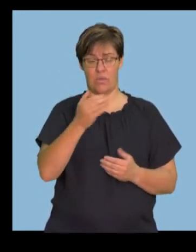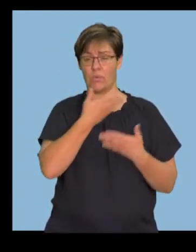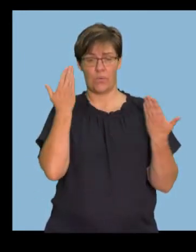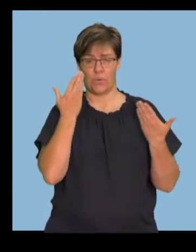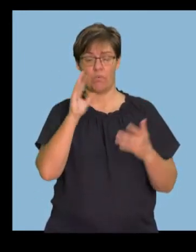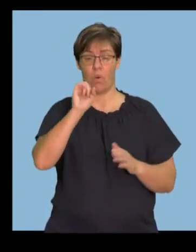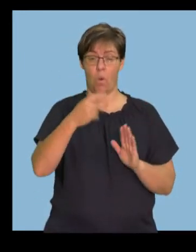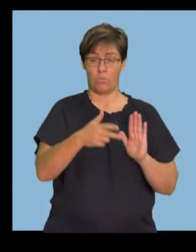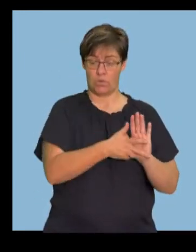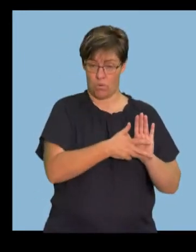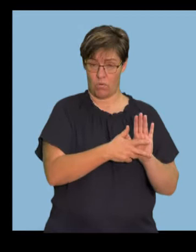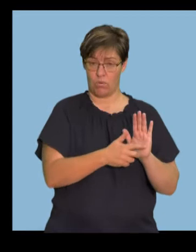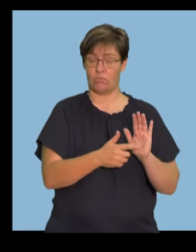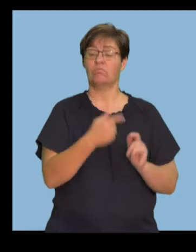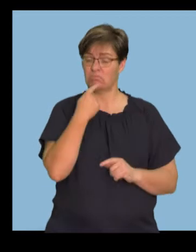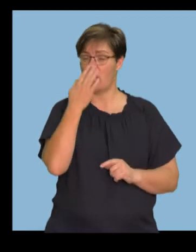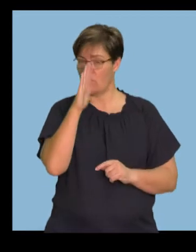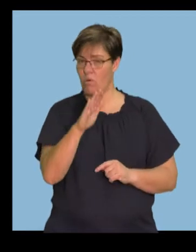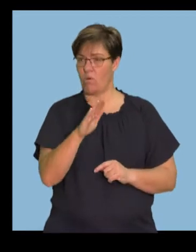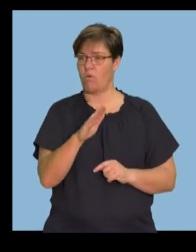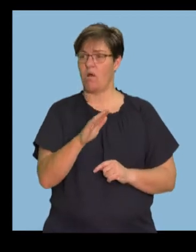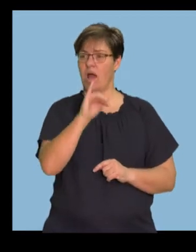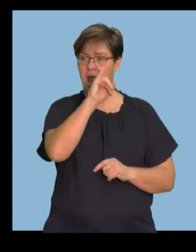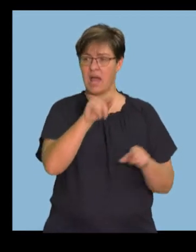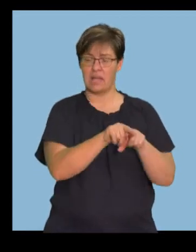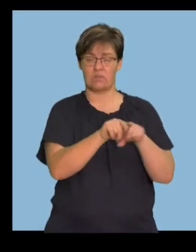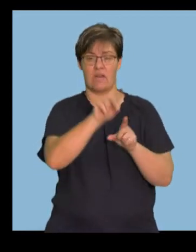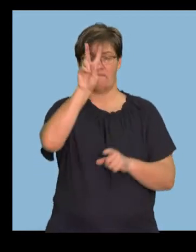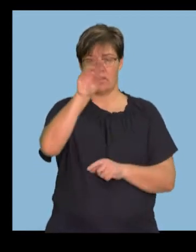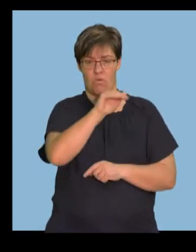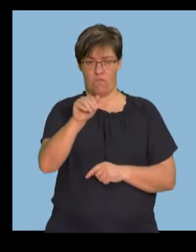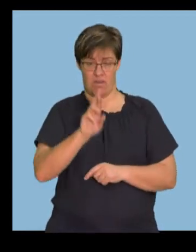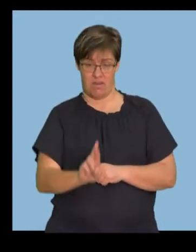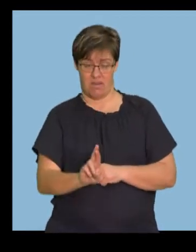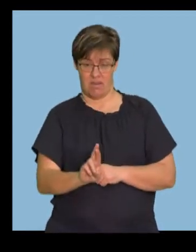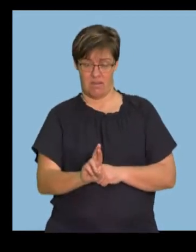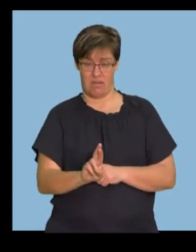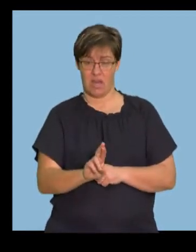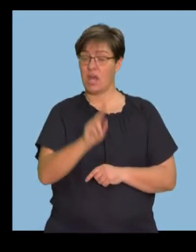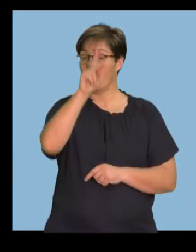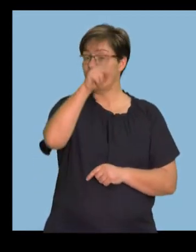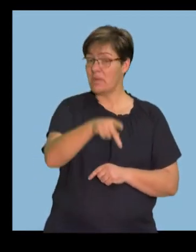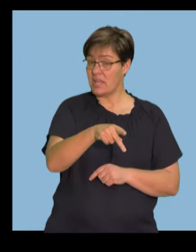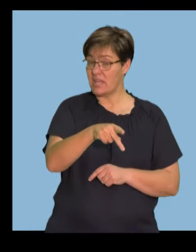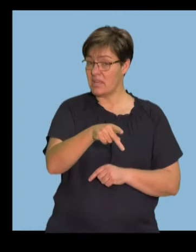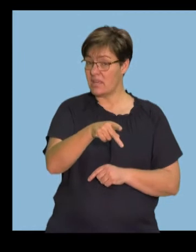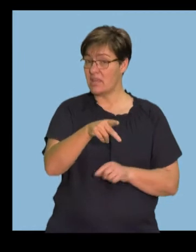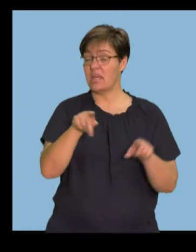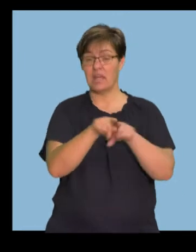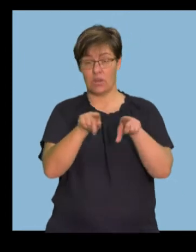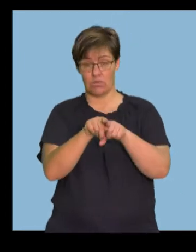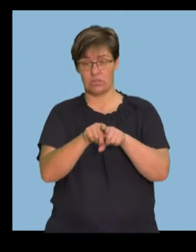we know that I is equals to V over R, okay? And then we know that P is equals to VI,